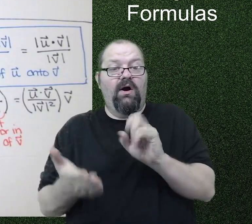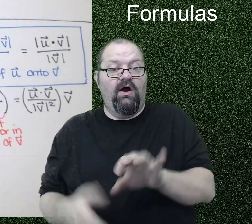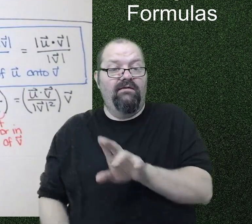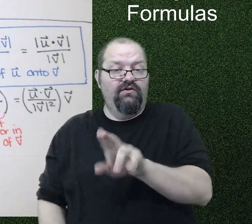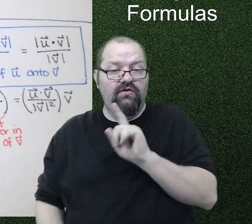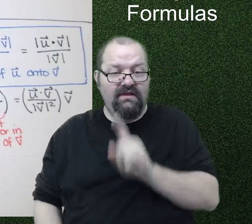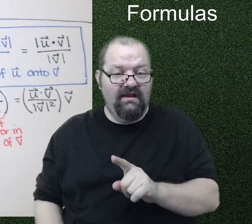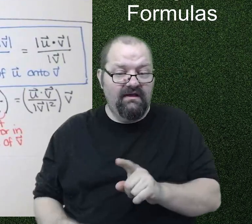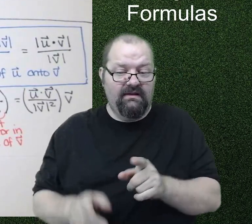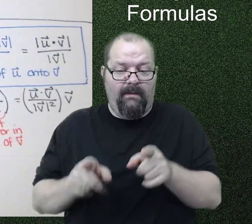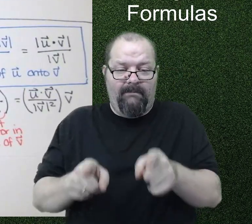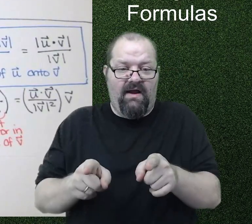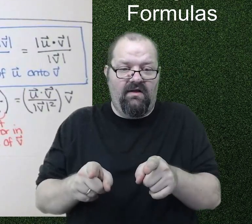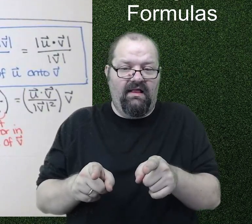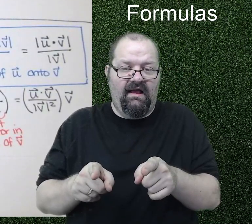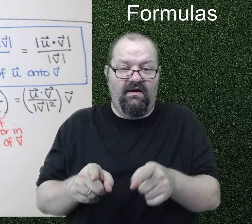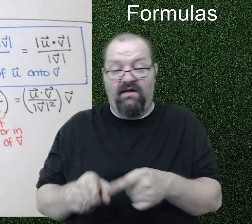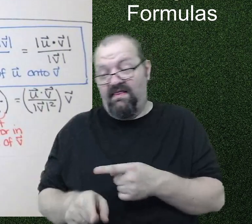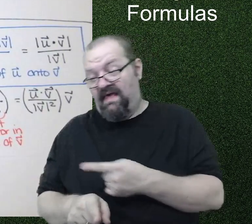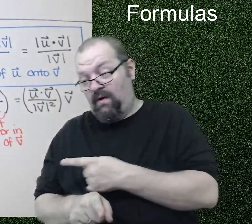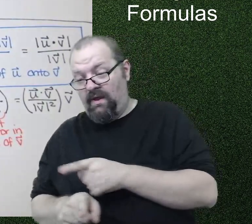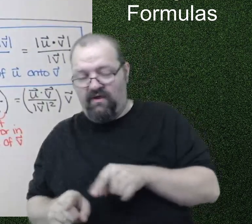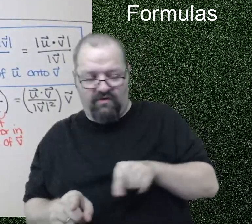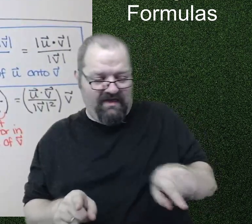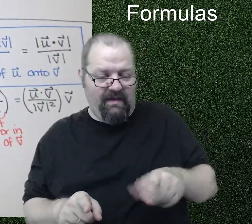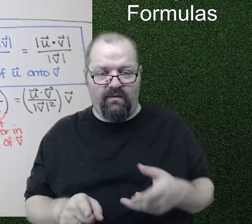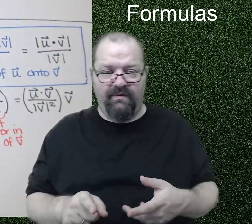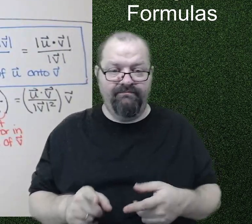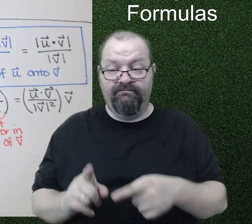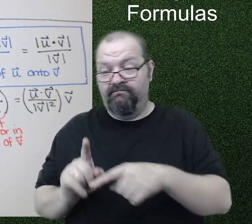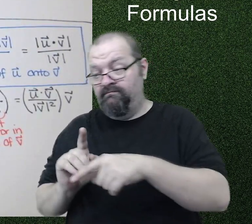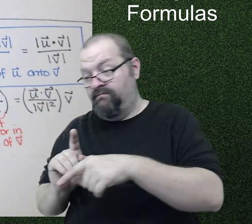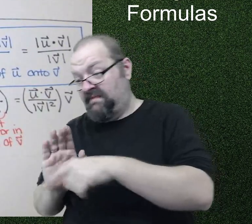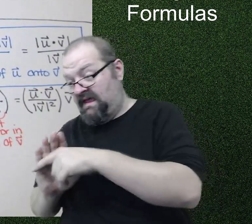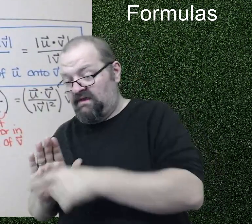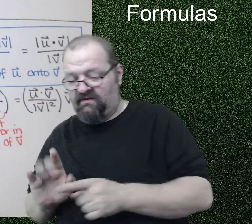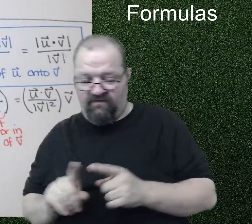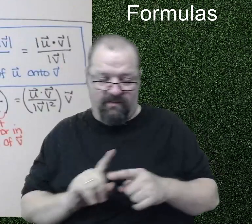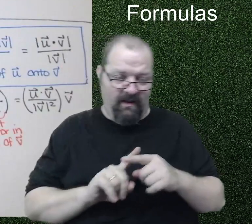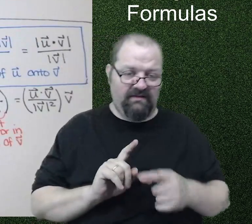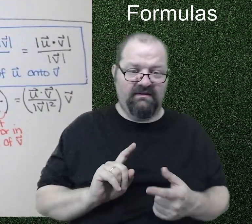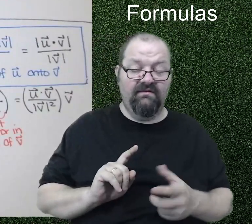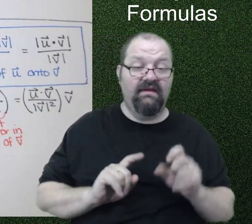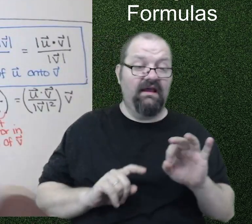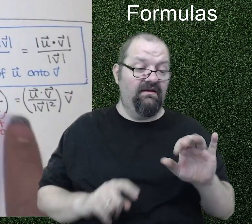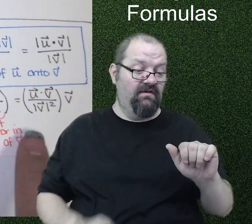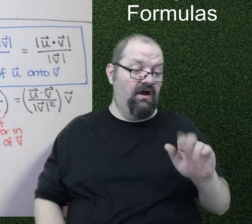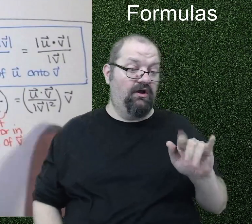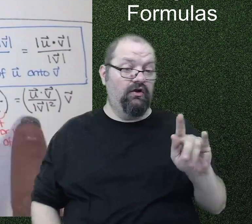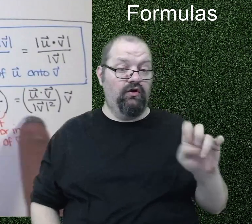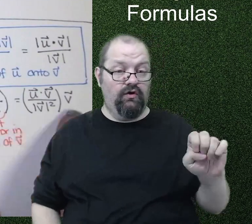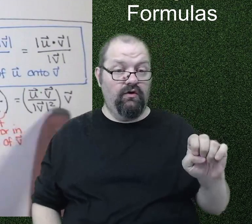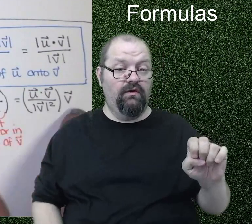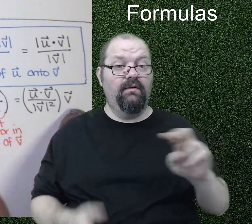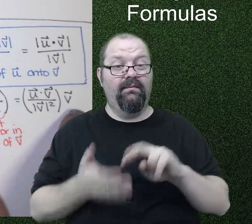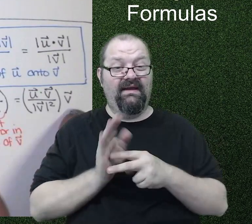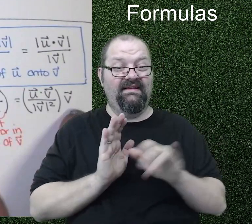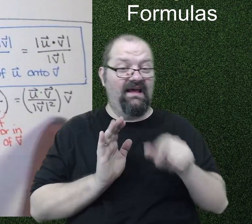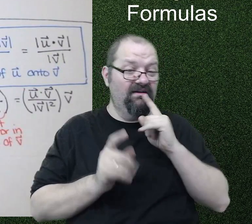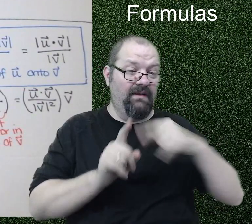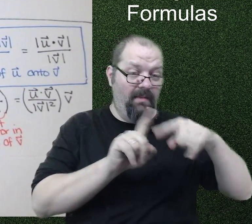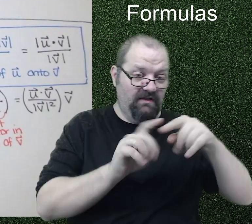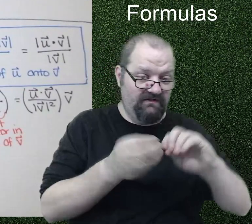parallel to v. It either goes this way or it goes that way. Now, if theta is acute, it goes that way, and this is a positive